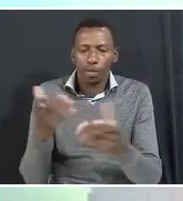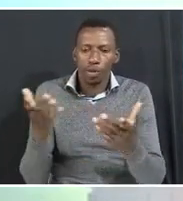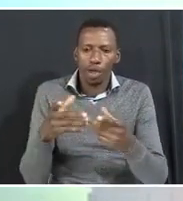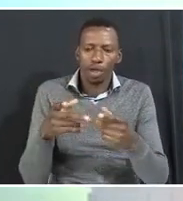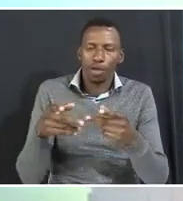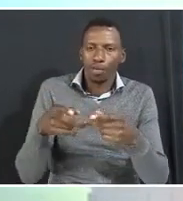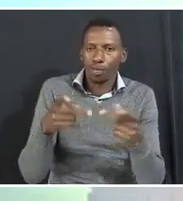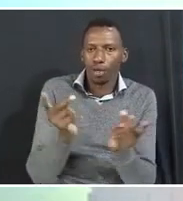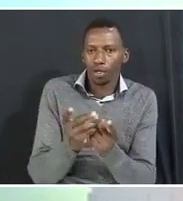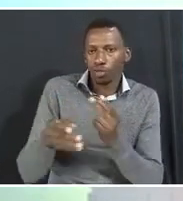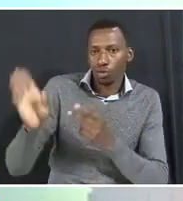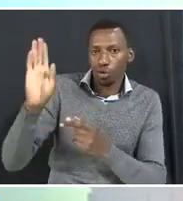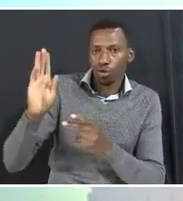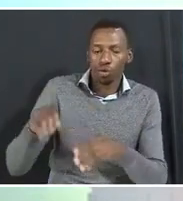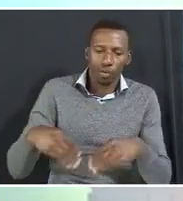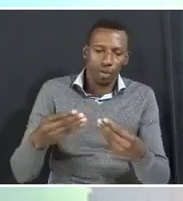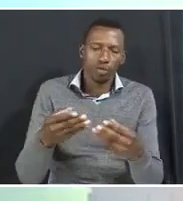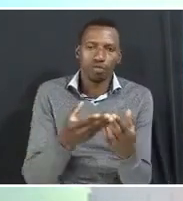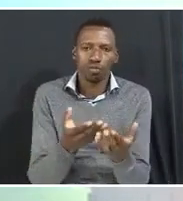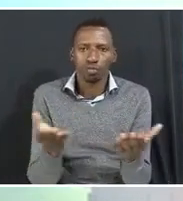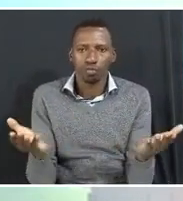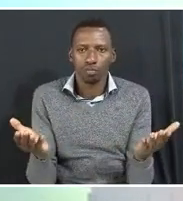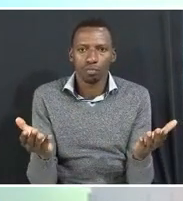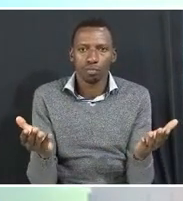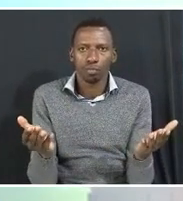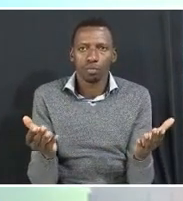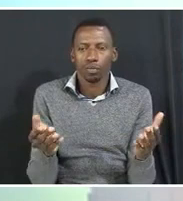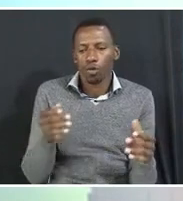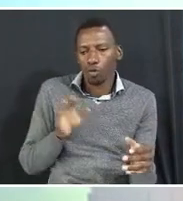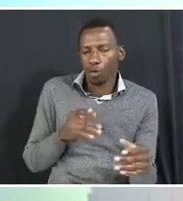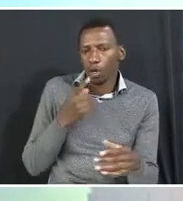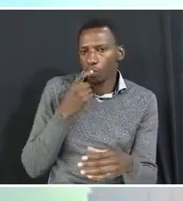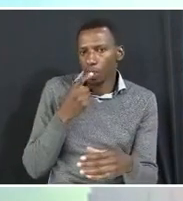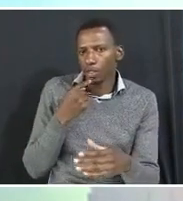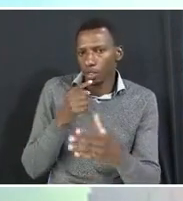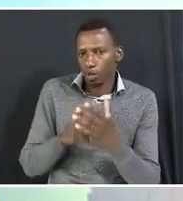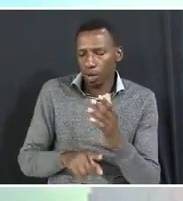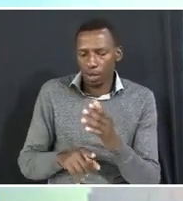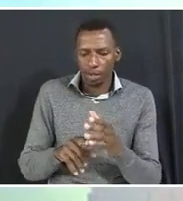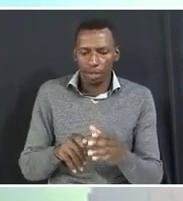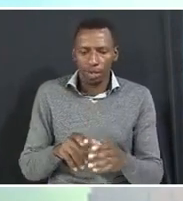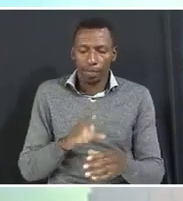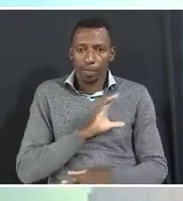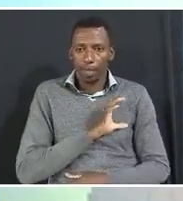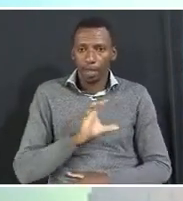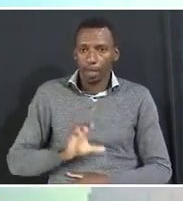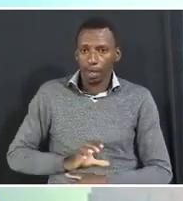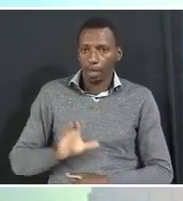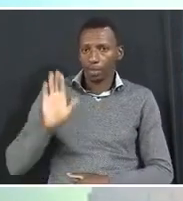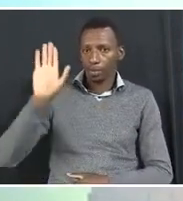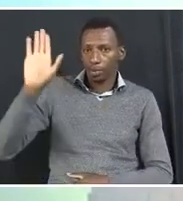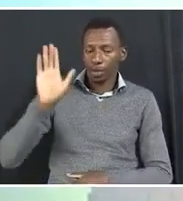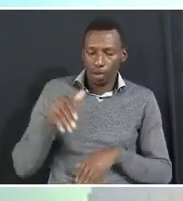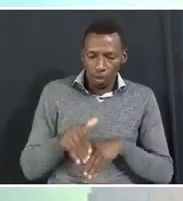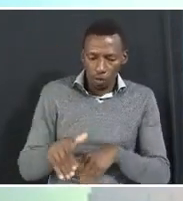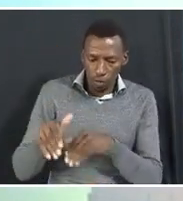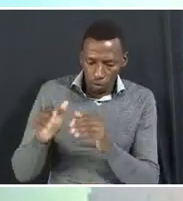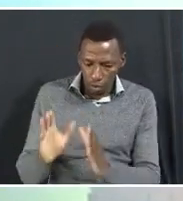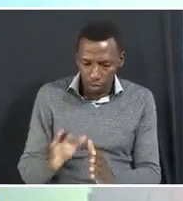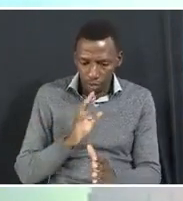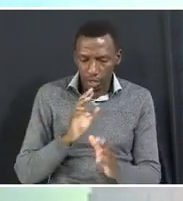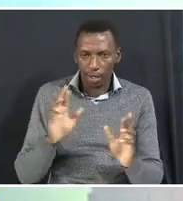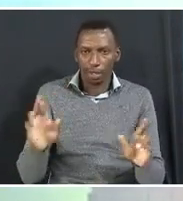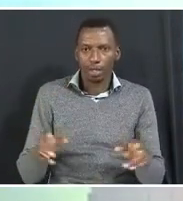Sister White, makes it so plain that Christ followers are redeemed for service.